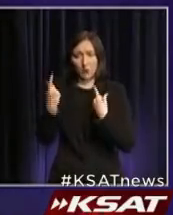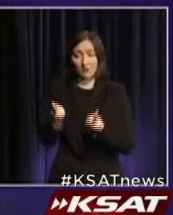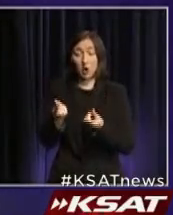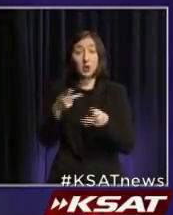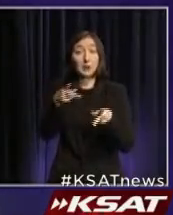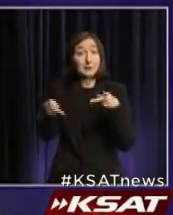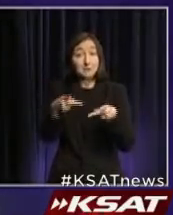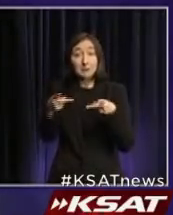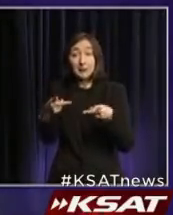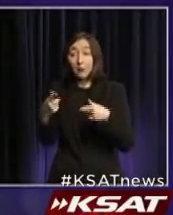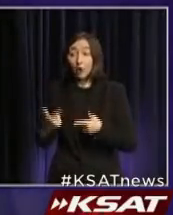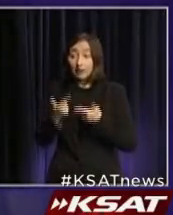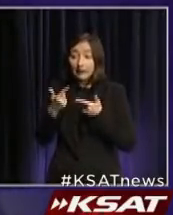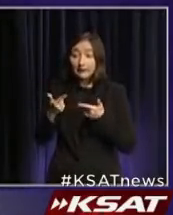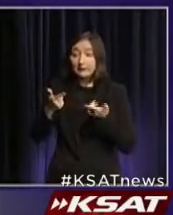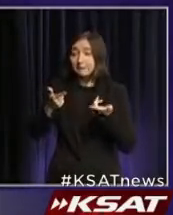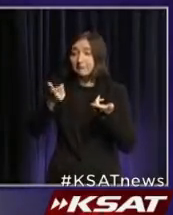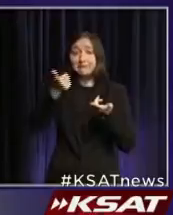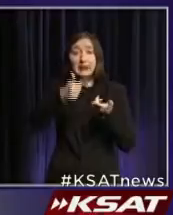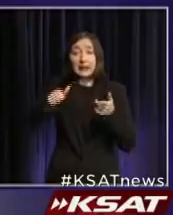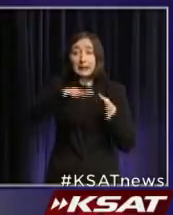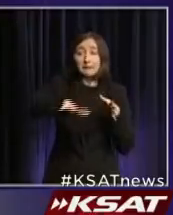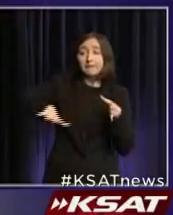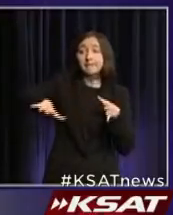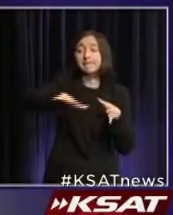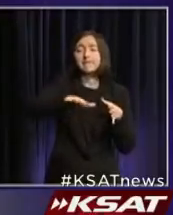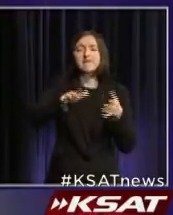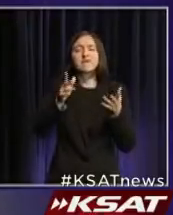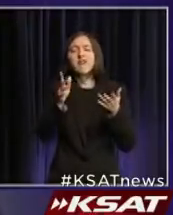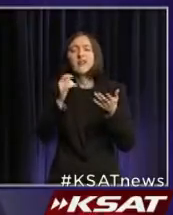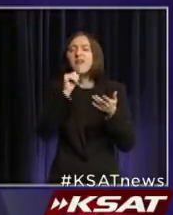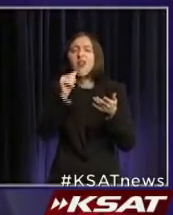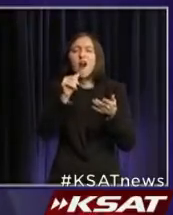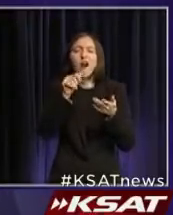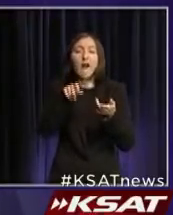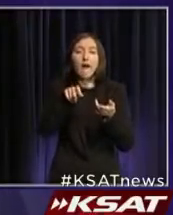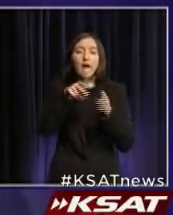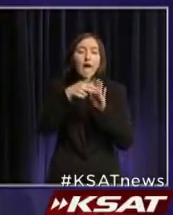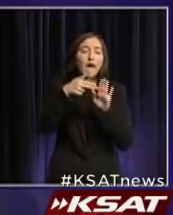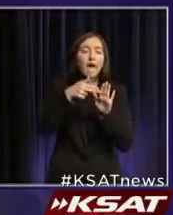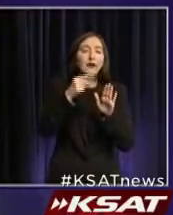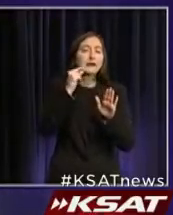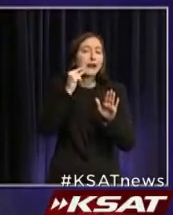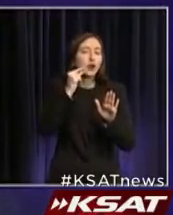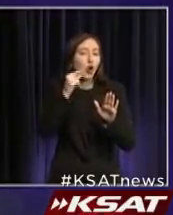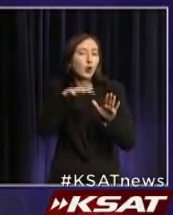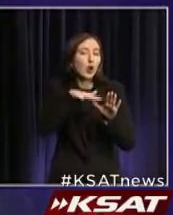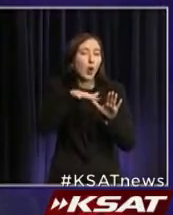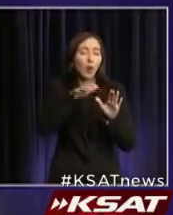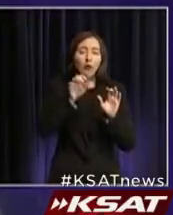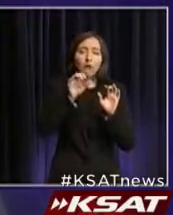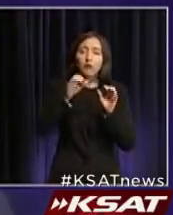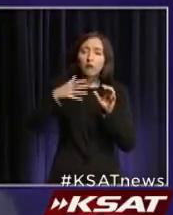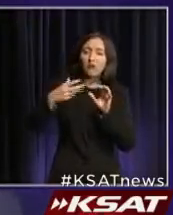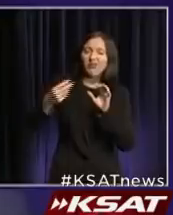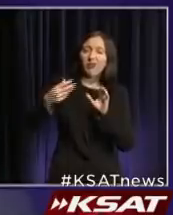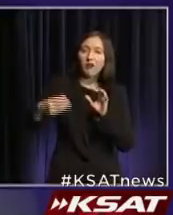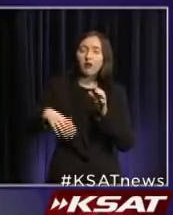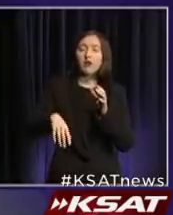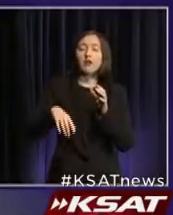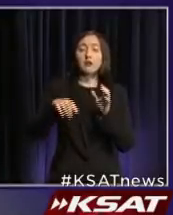unincorporated areas and the suburban cities. If you still need assistance, we have assistance there. This is kind of a supplemental program to the